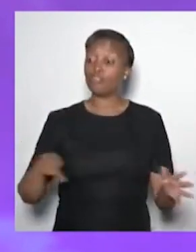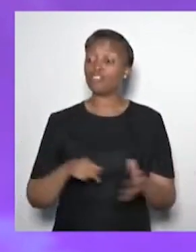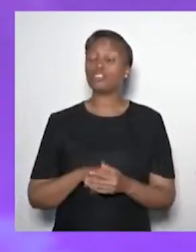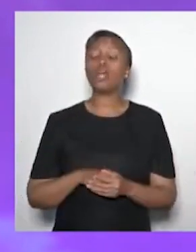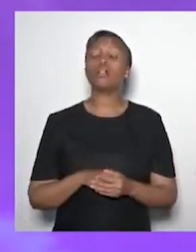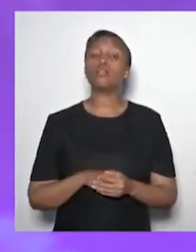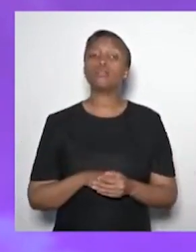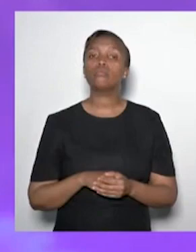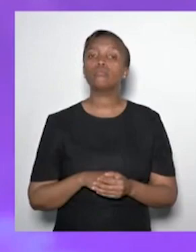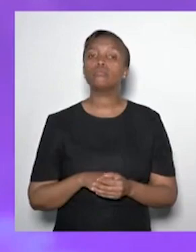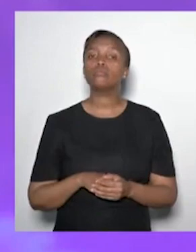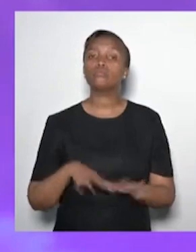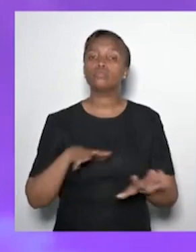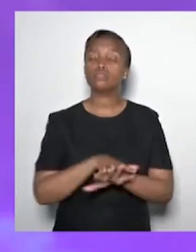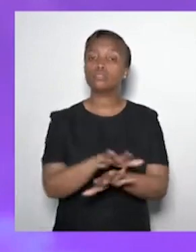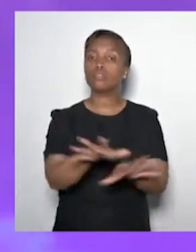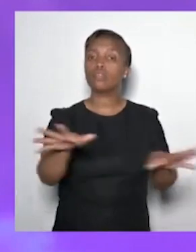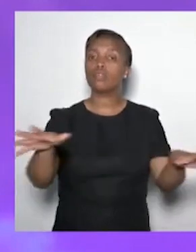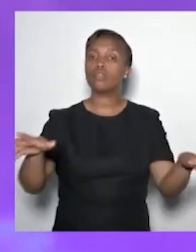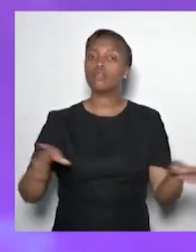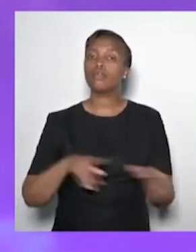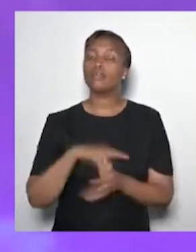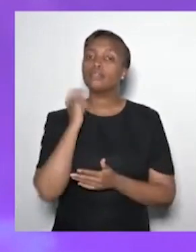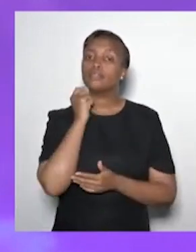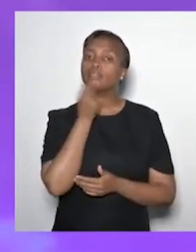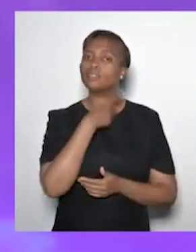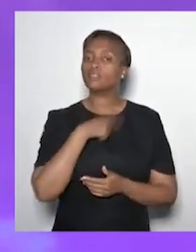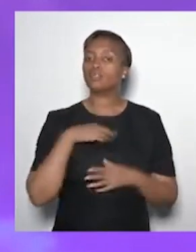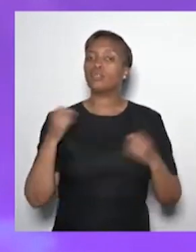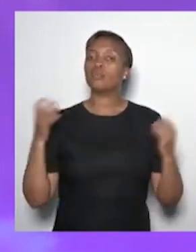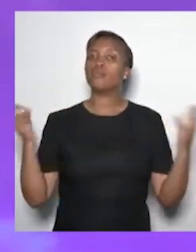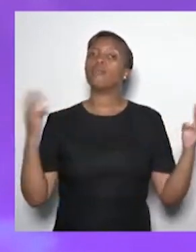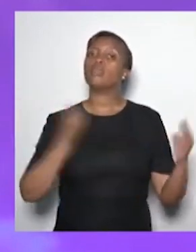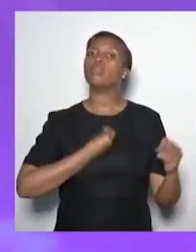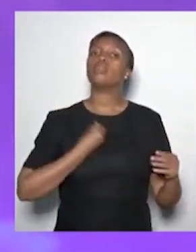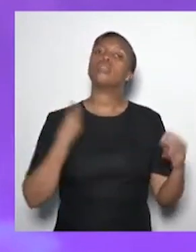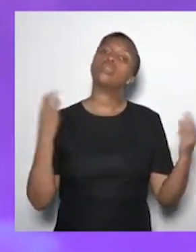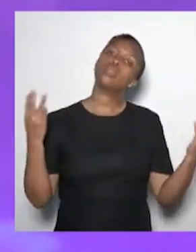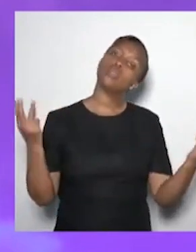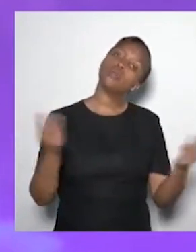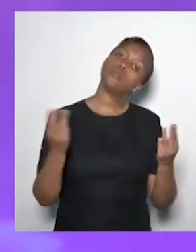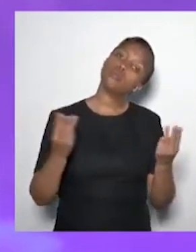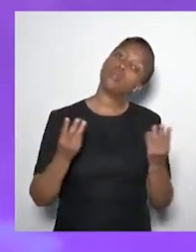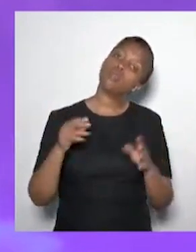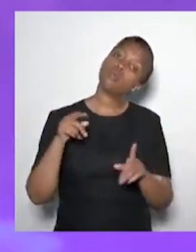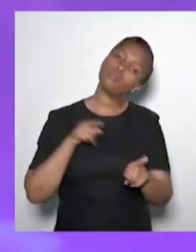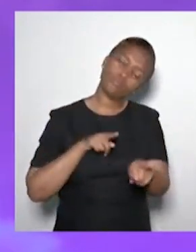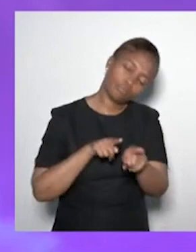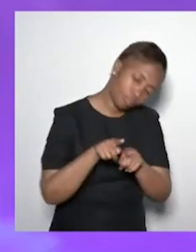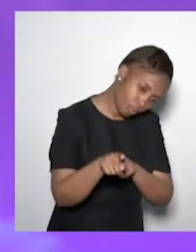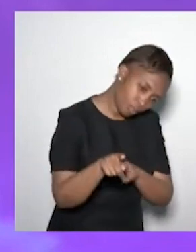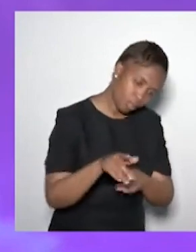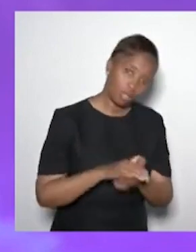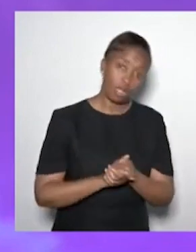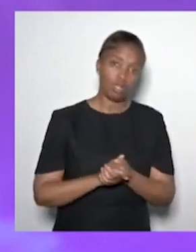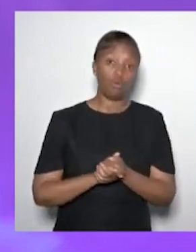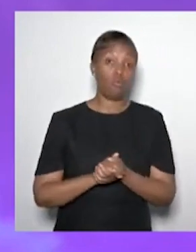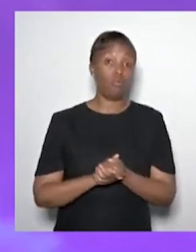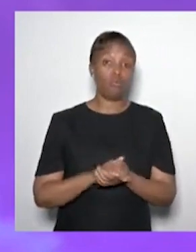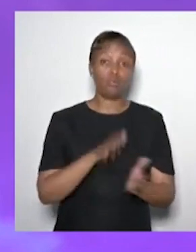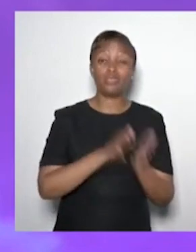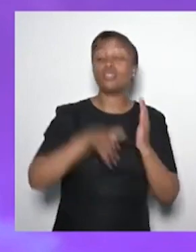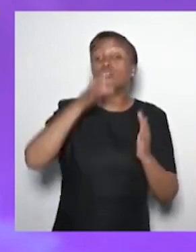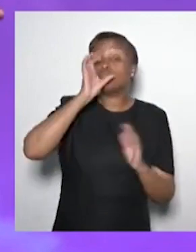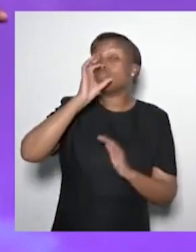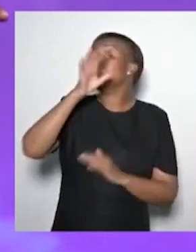of influence. So he says to me, many of the young people, for them to learn to play snooker, they have to go to the taverns because that's the only place